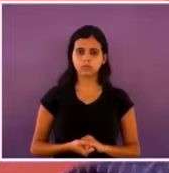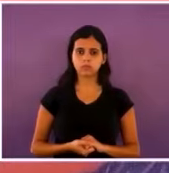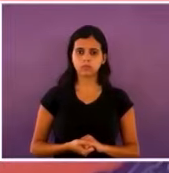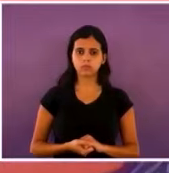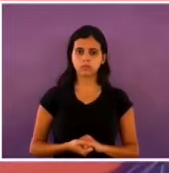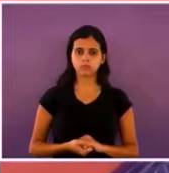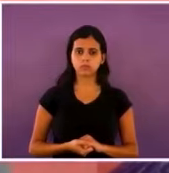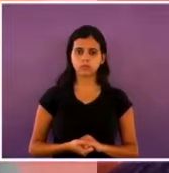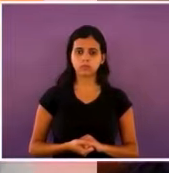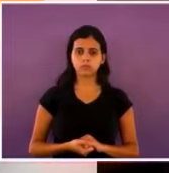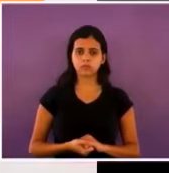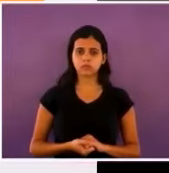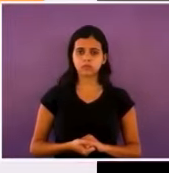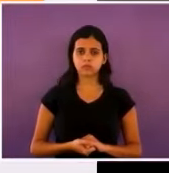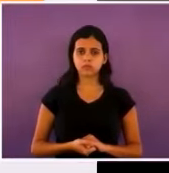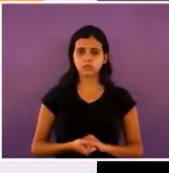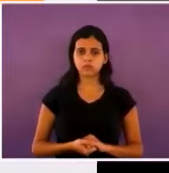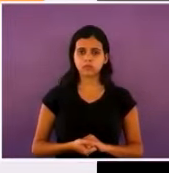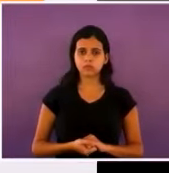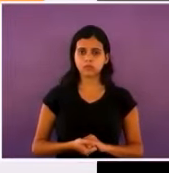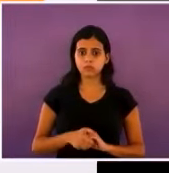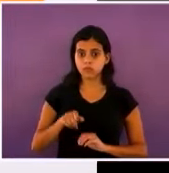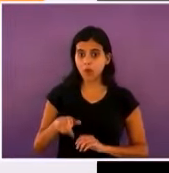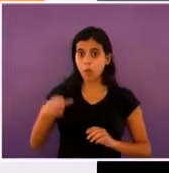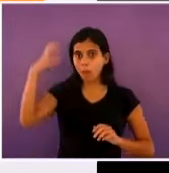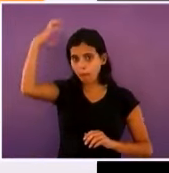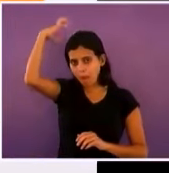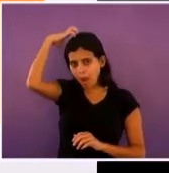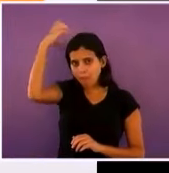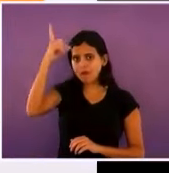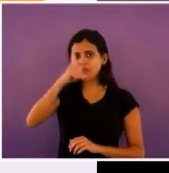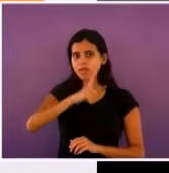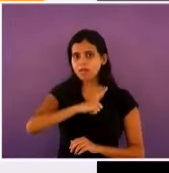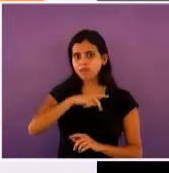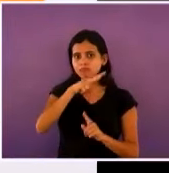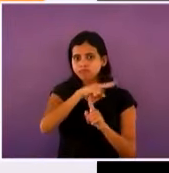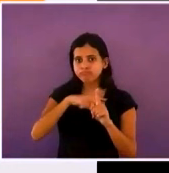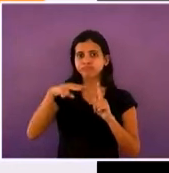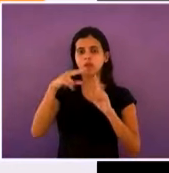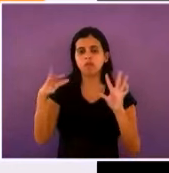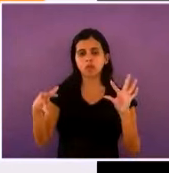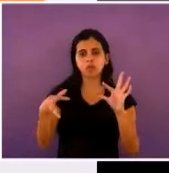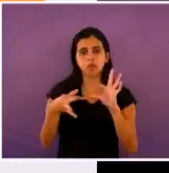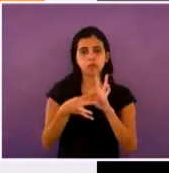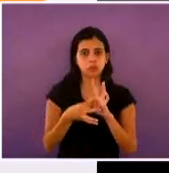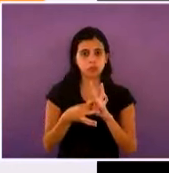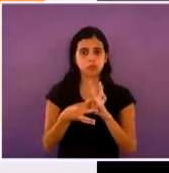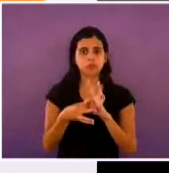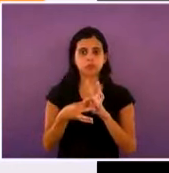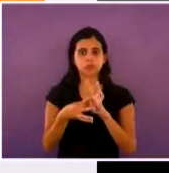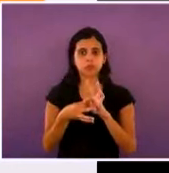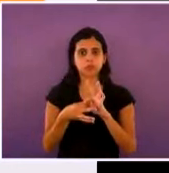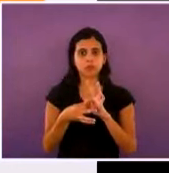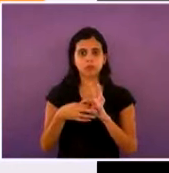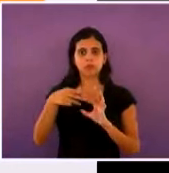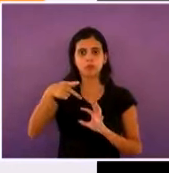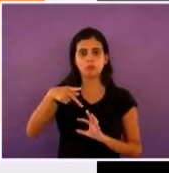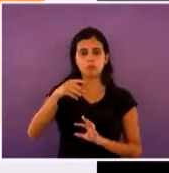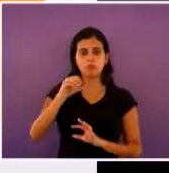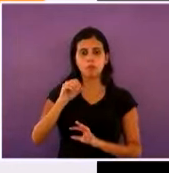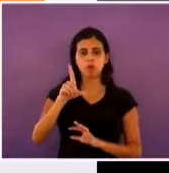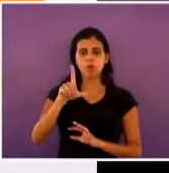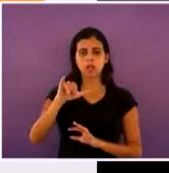a polyhedron. Ele tem uma visão de unidade que nós podemos comparar com um poliedro. A polyhedron is